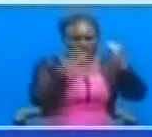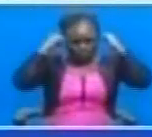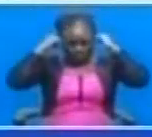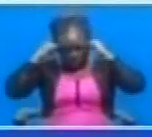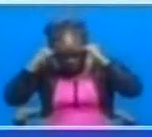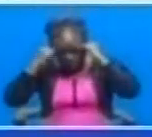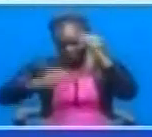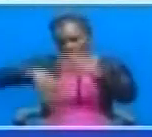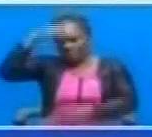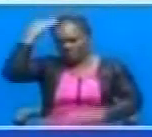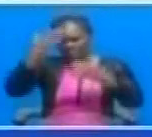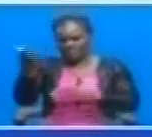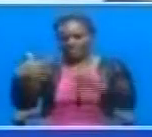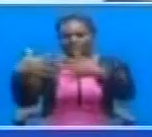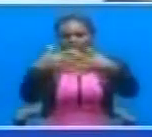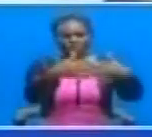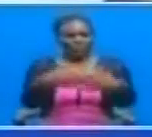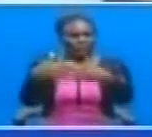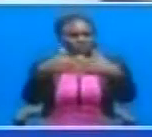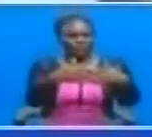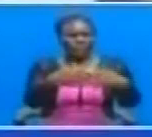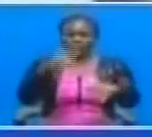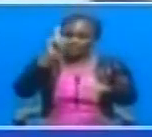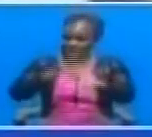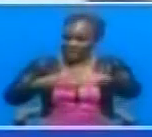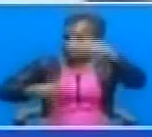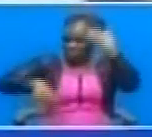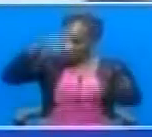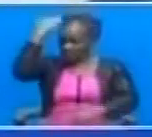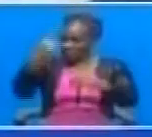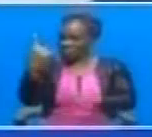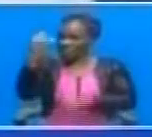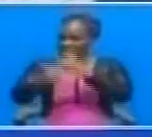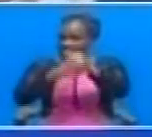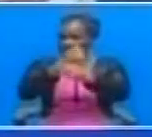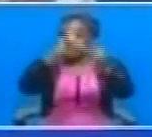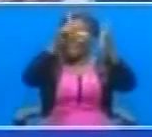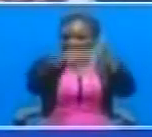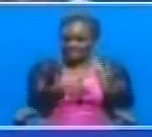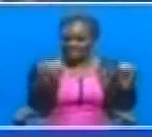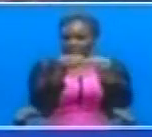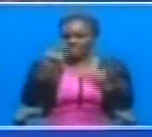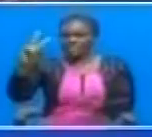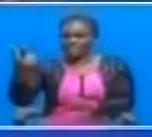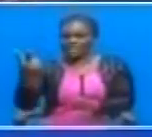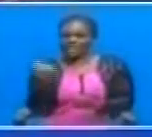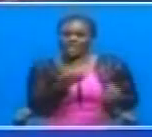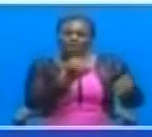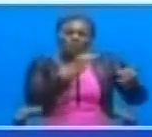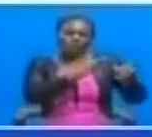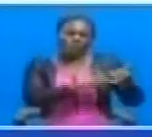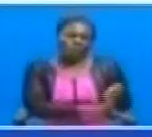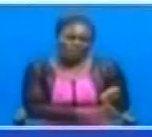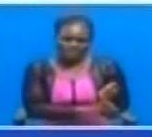at the University of Hawaii. It is at the university 1 year later that he met his second wife, Stanley Ann